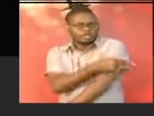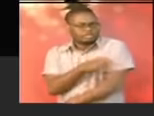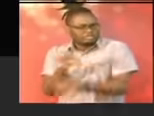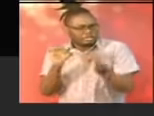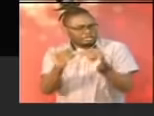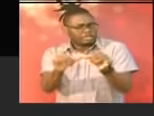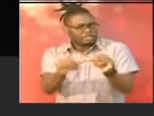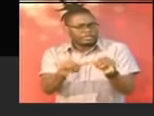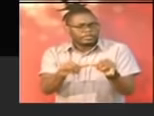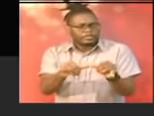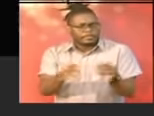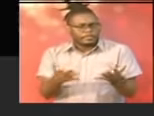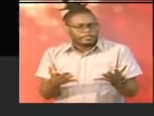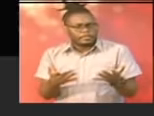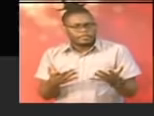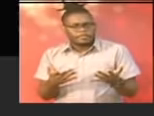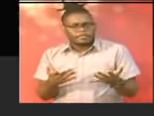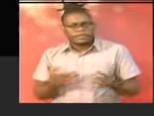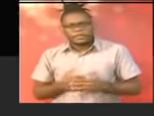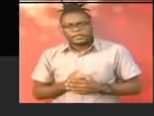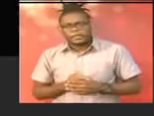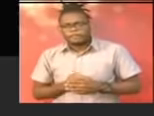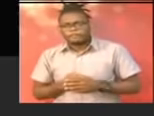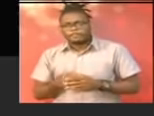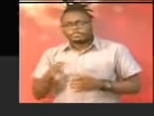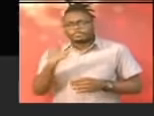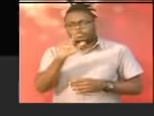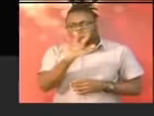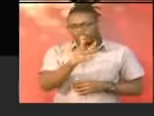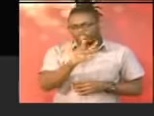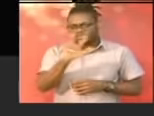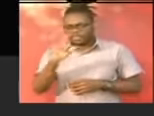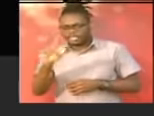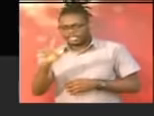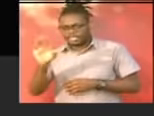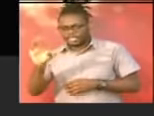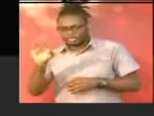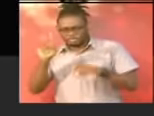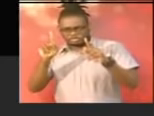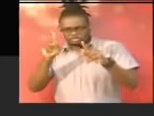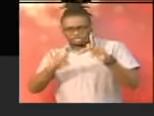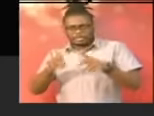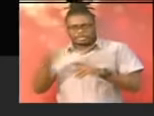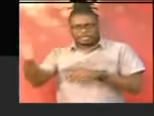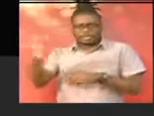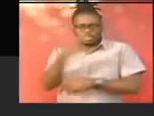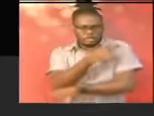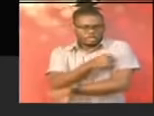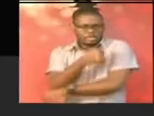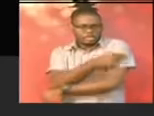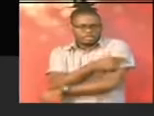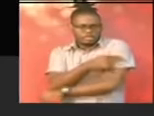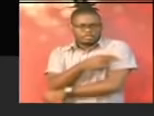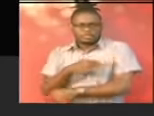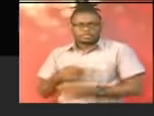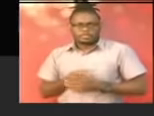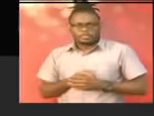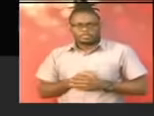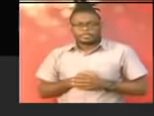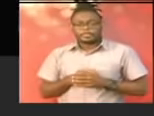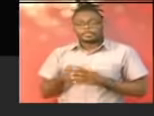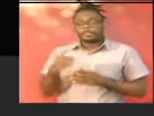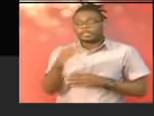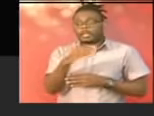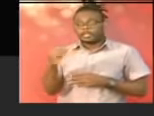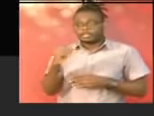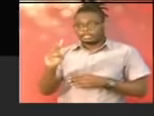persons in hospital. What's the criteria for hospitalization, and does it change based on the number of active cases? My second question has to do